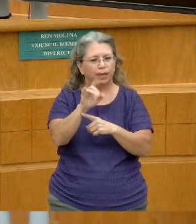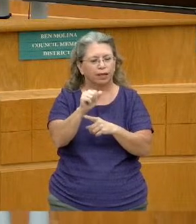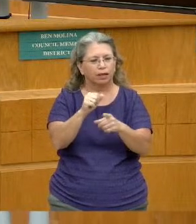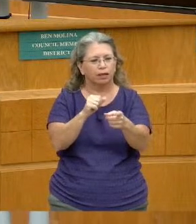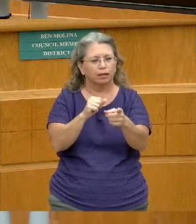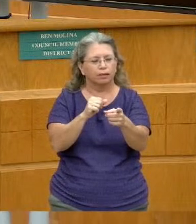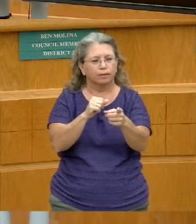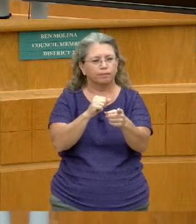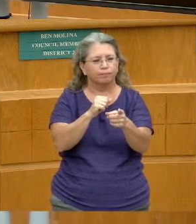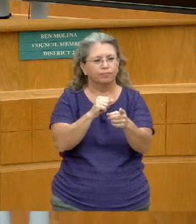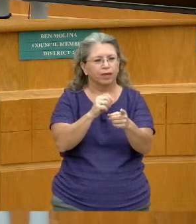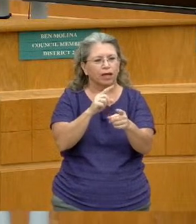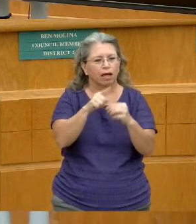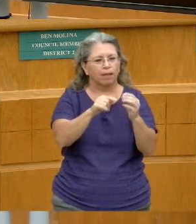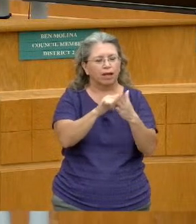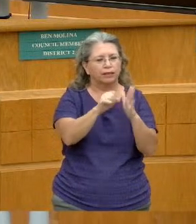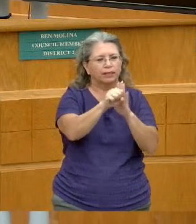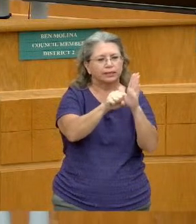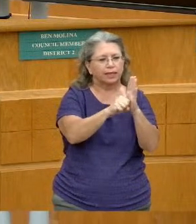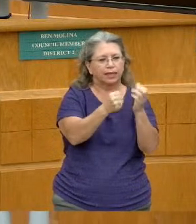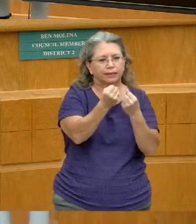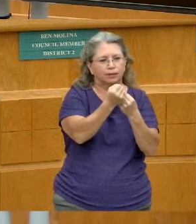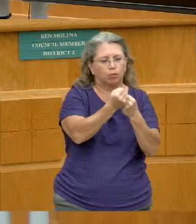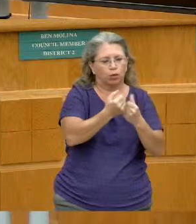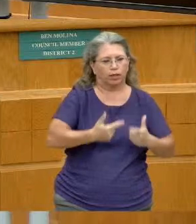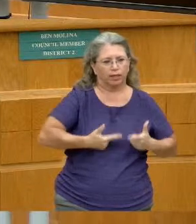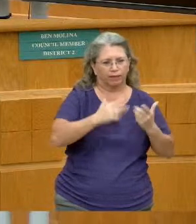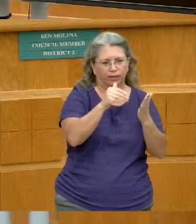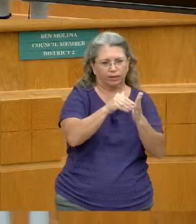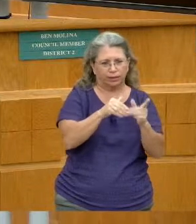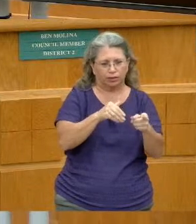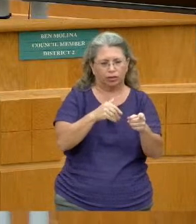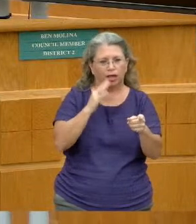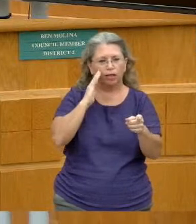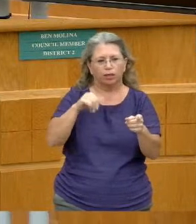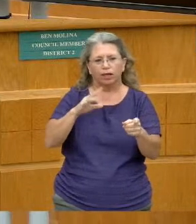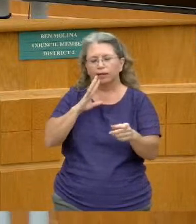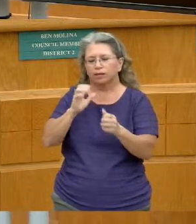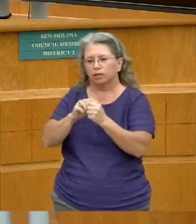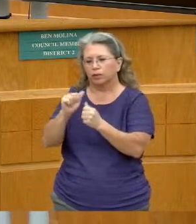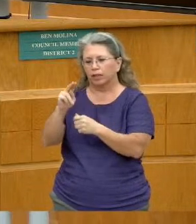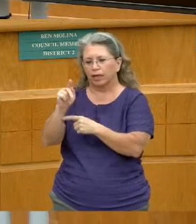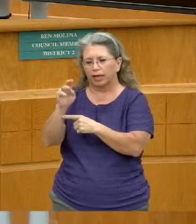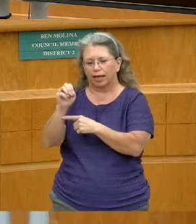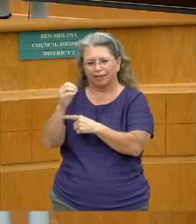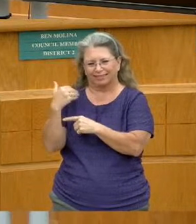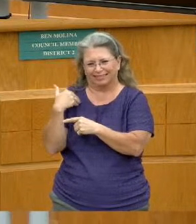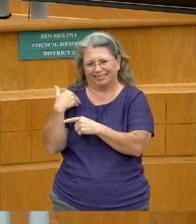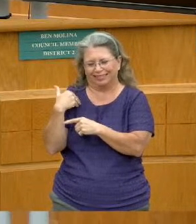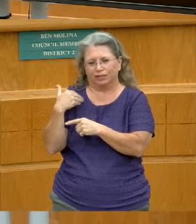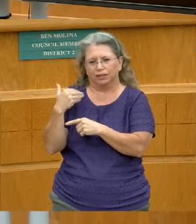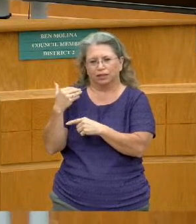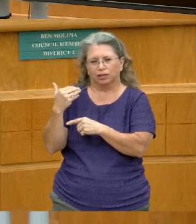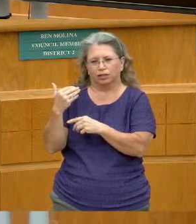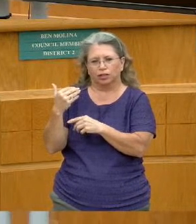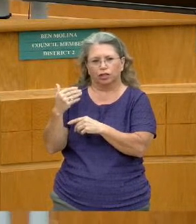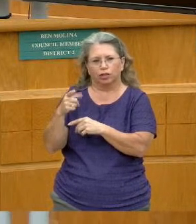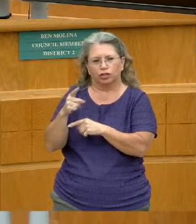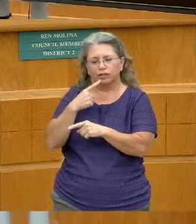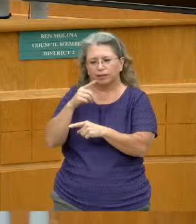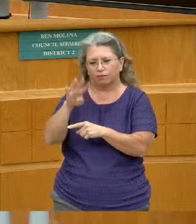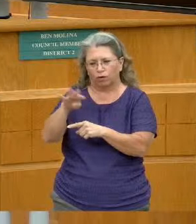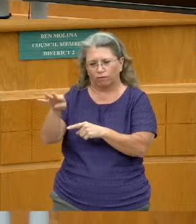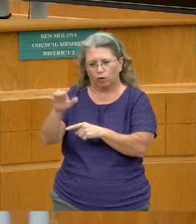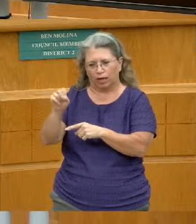So about the state-supported living center, I know that I talked to Annette earlier. She said there are 44 cases. You mentioned also that a lot